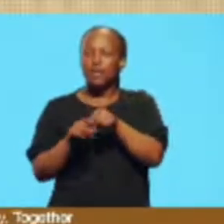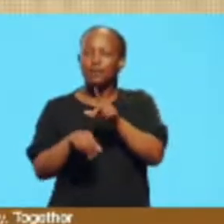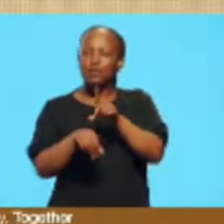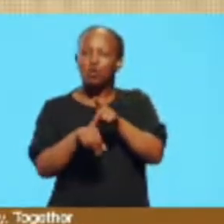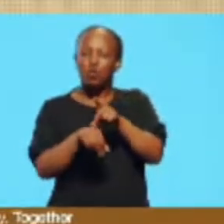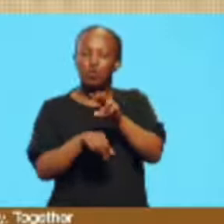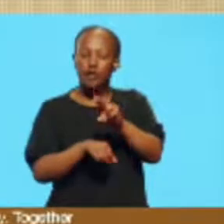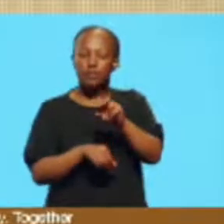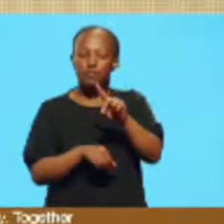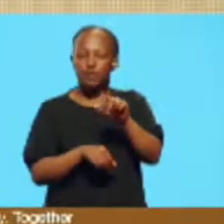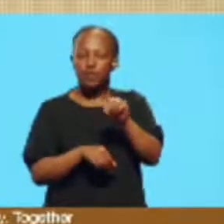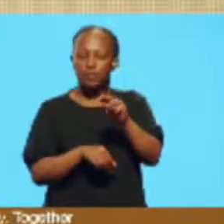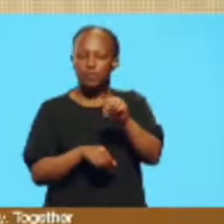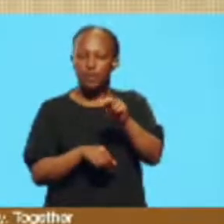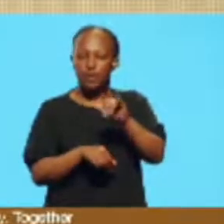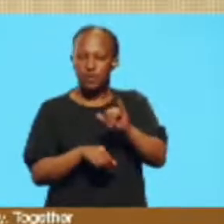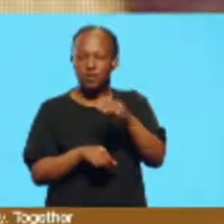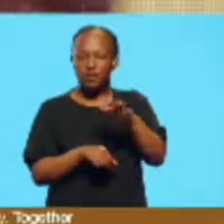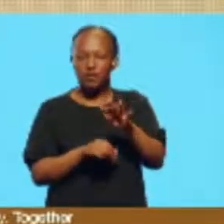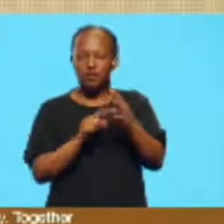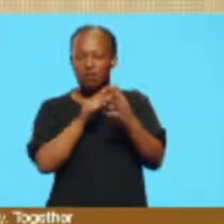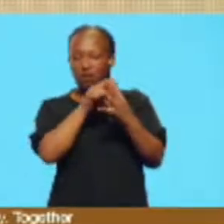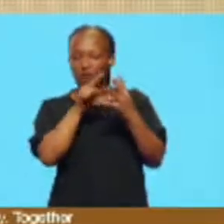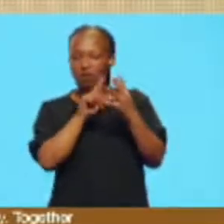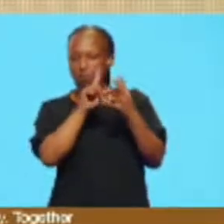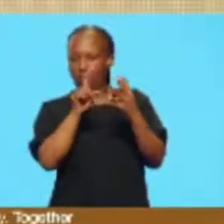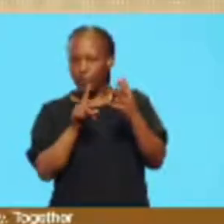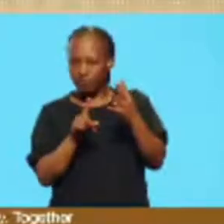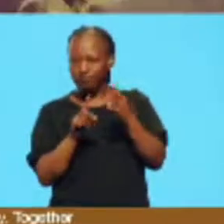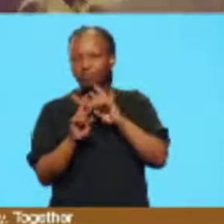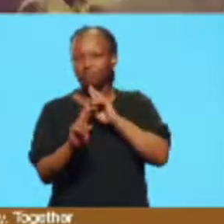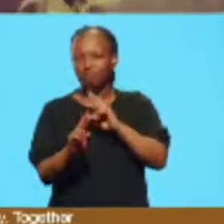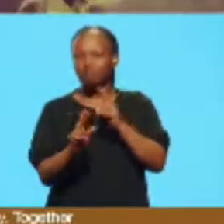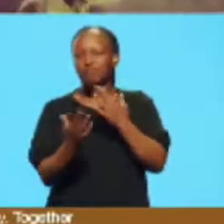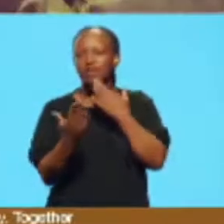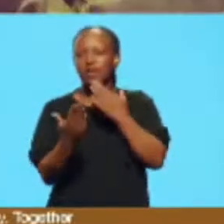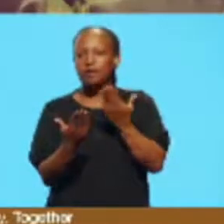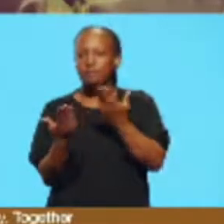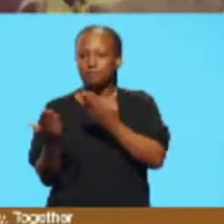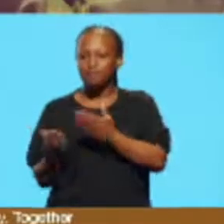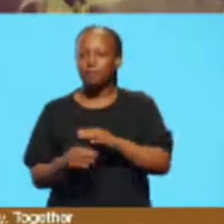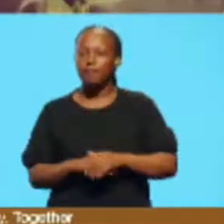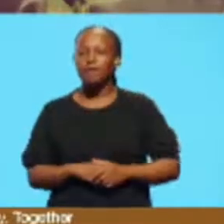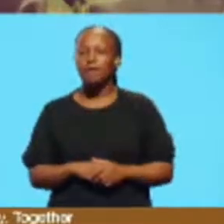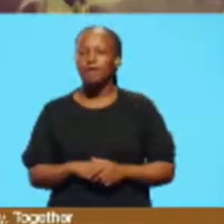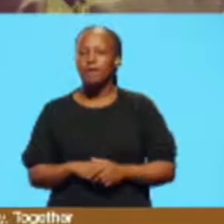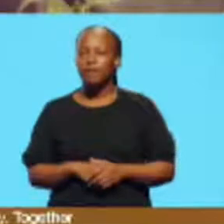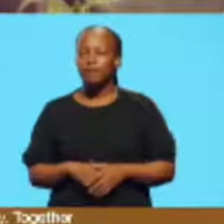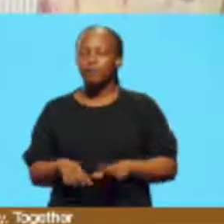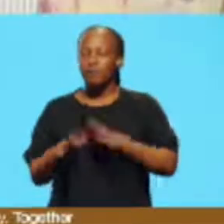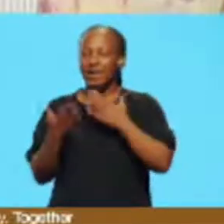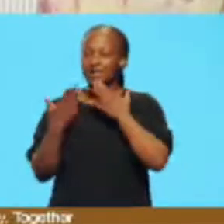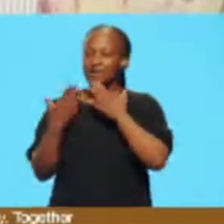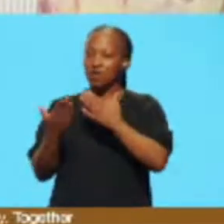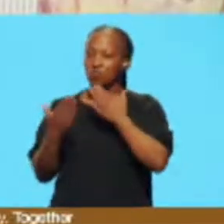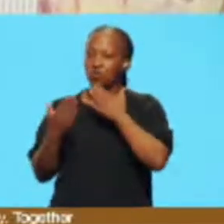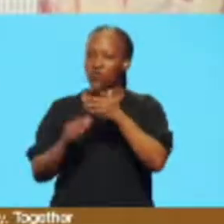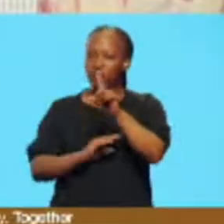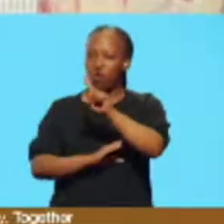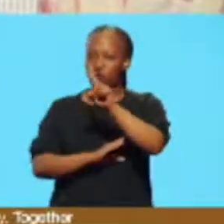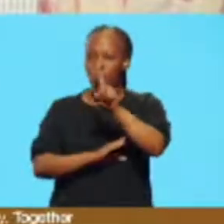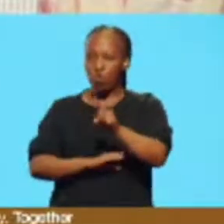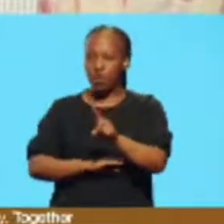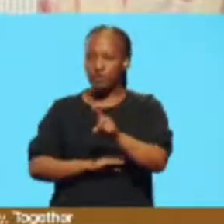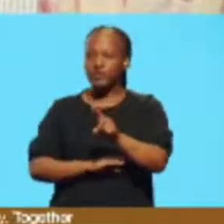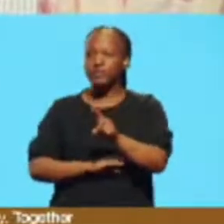to respond on the 4 questions that have been raised. Thank you. Thank you so much for the questions. I'm going to